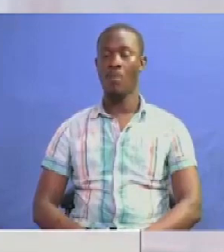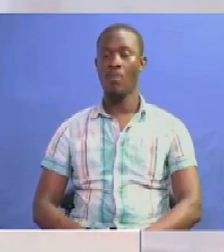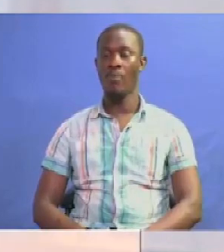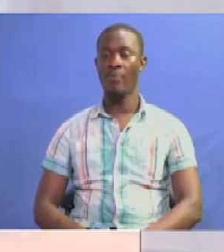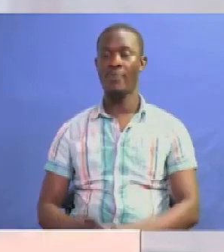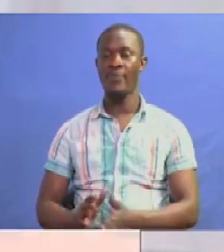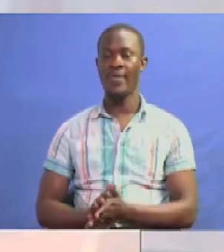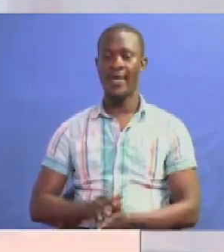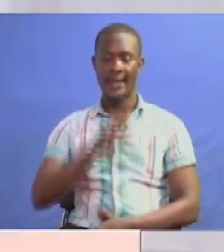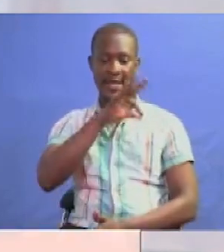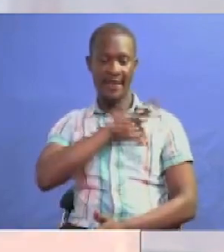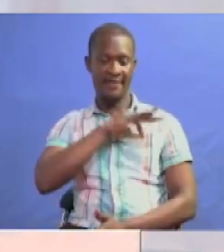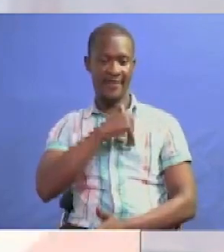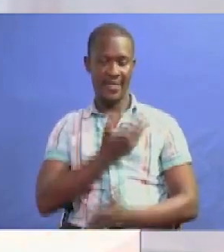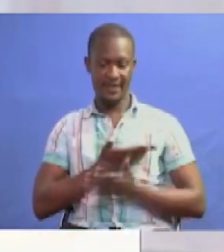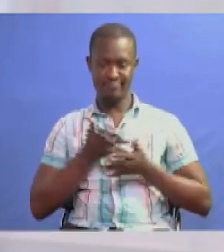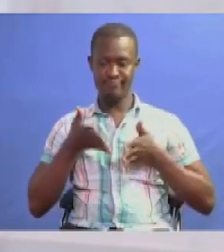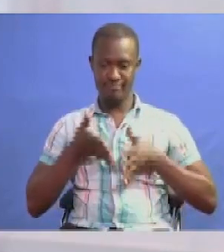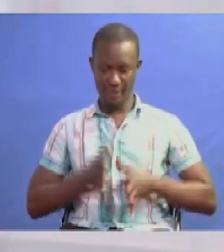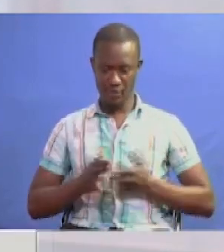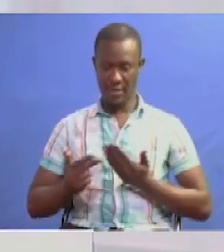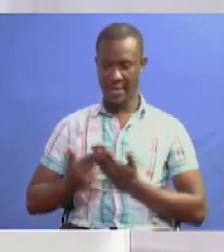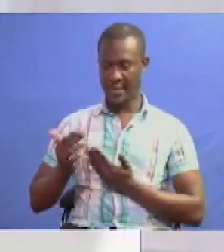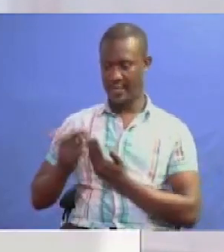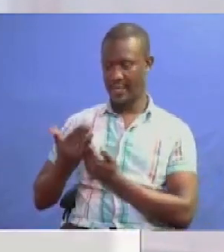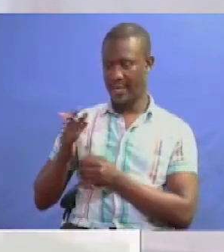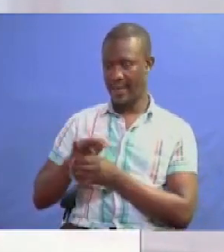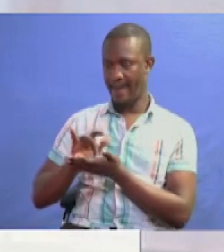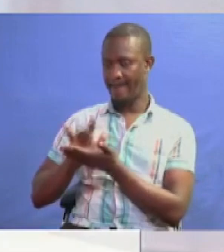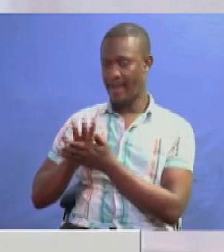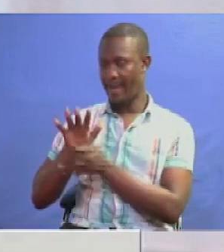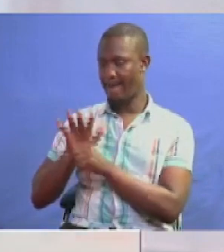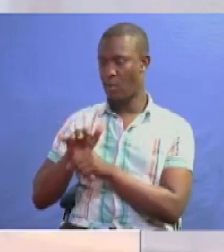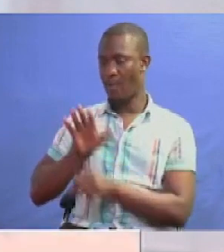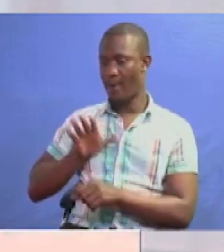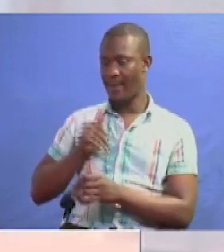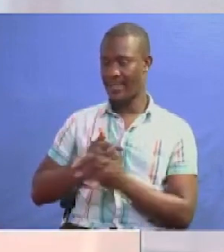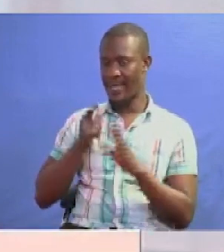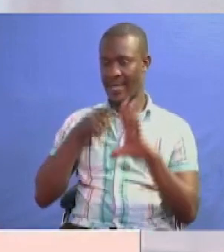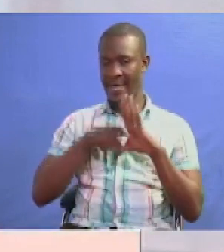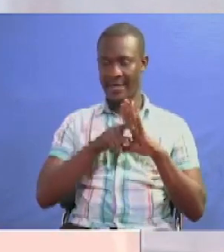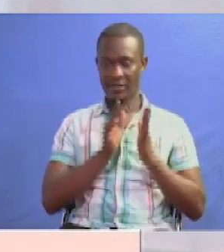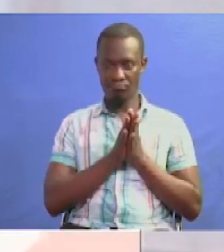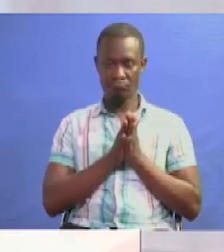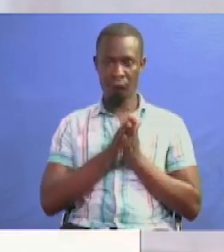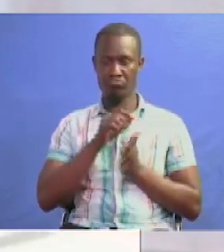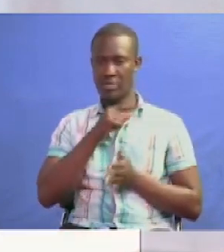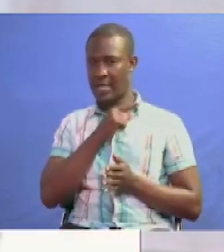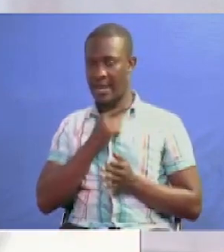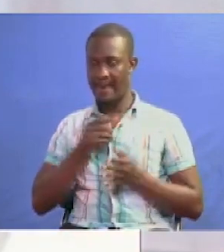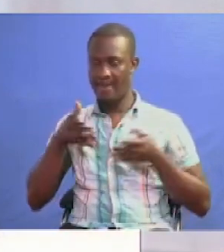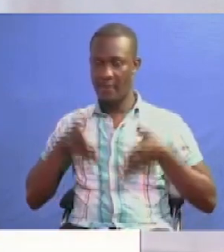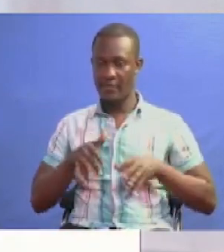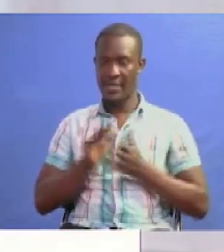and investment in maternal health care in Kirinyaga pays off as more mothers access skilled delivery in semi-arid area